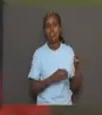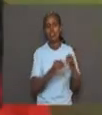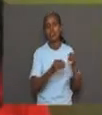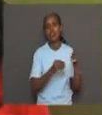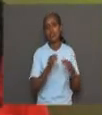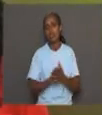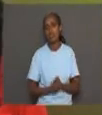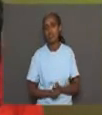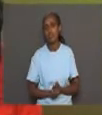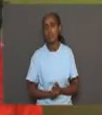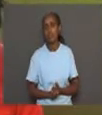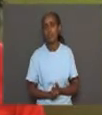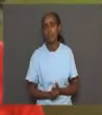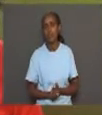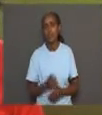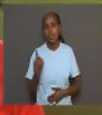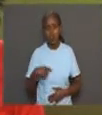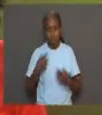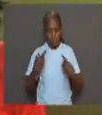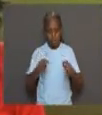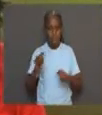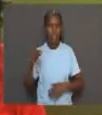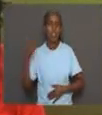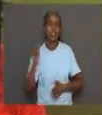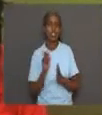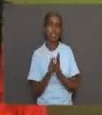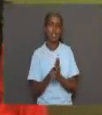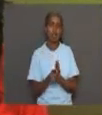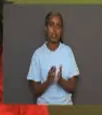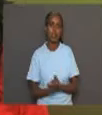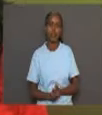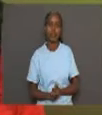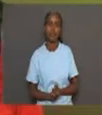motion. We will try another example.